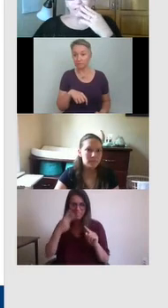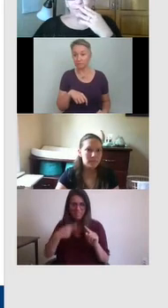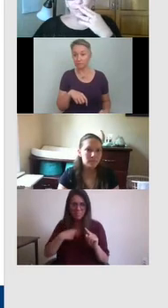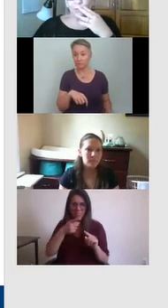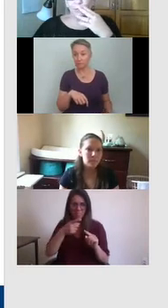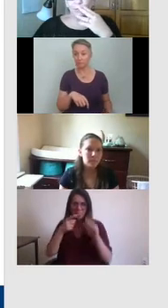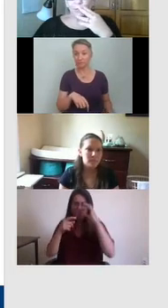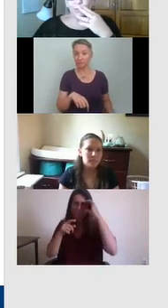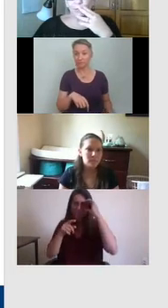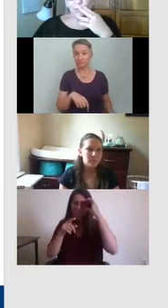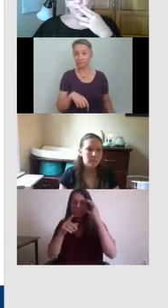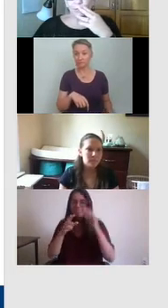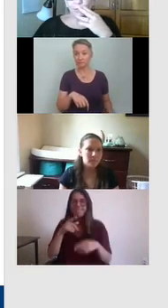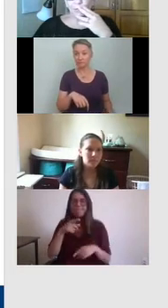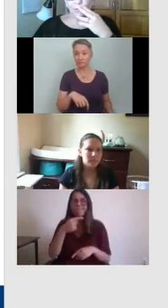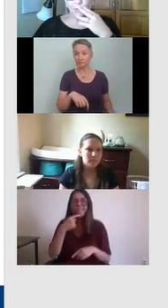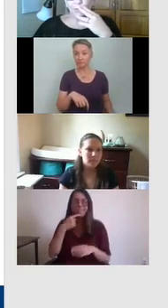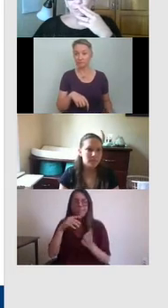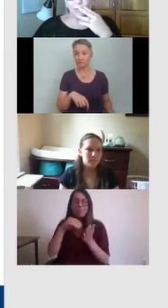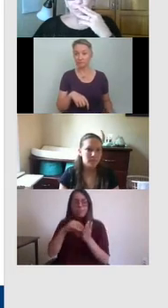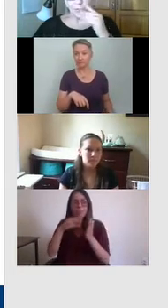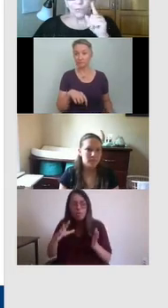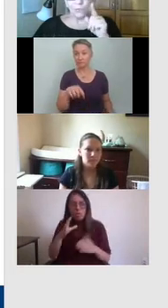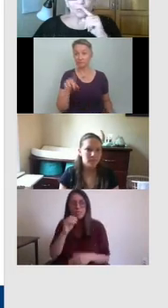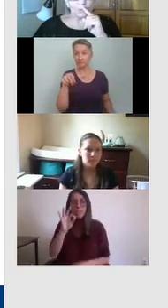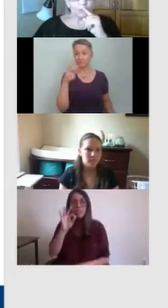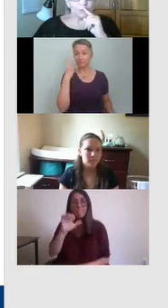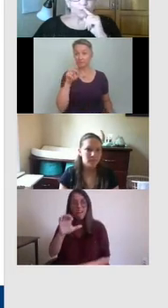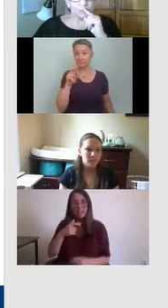our students and faculty.